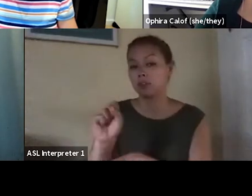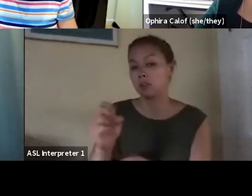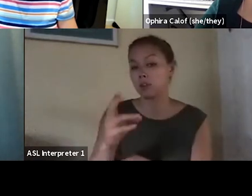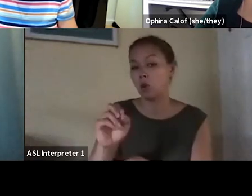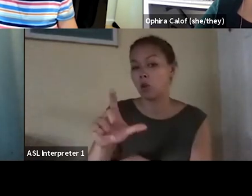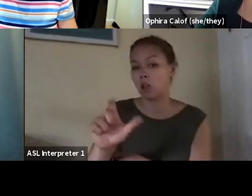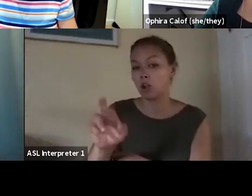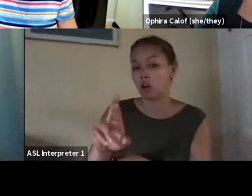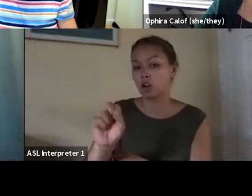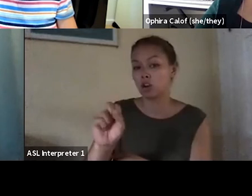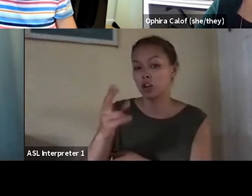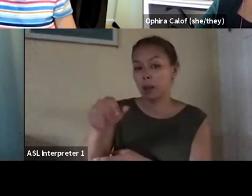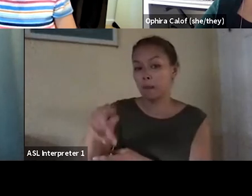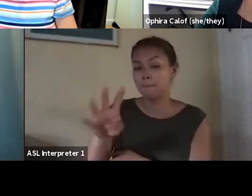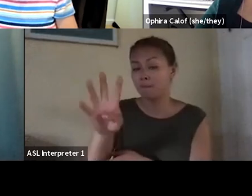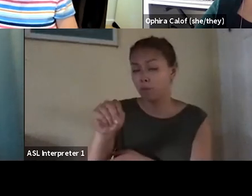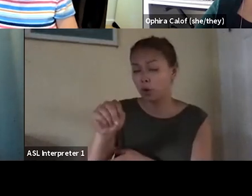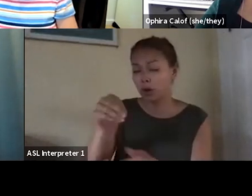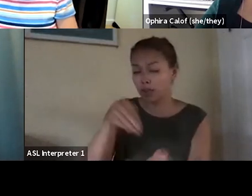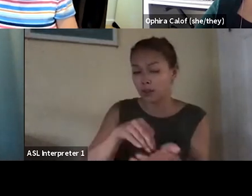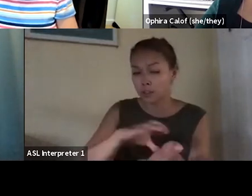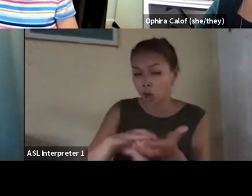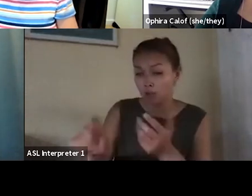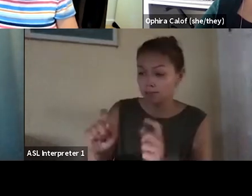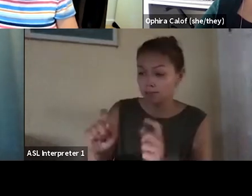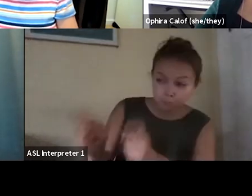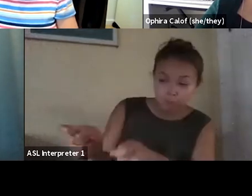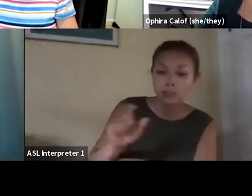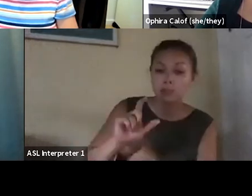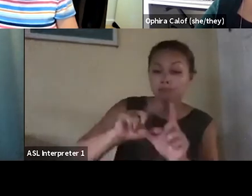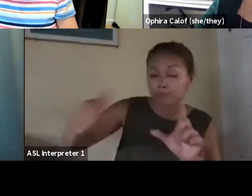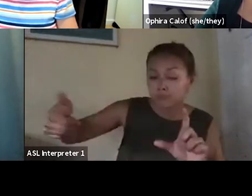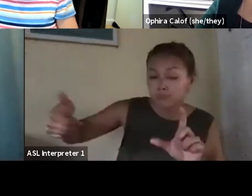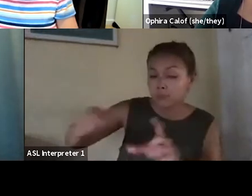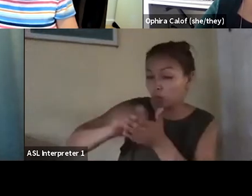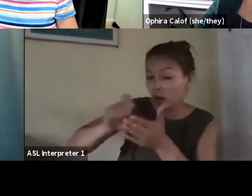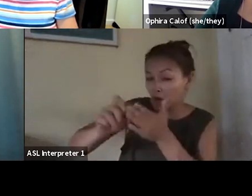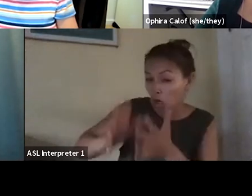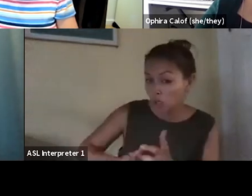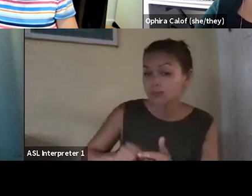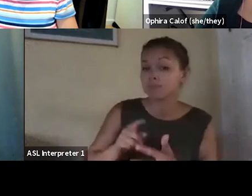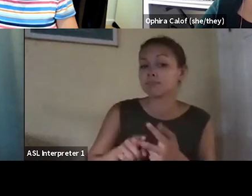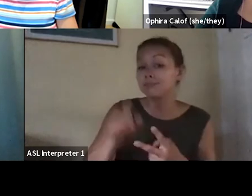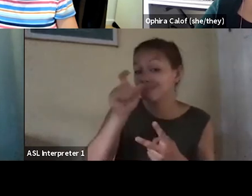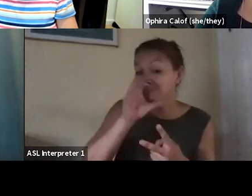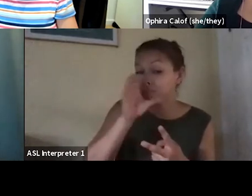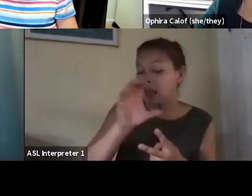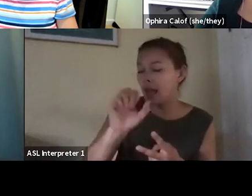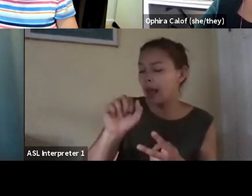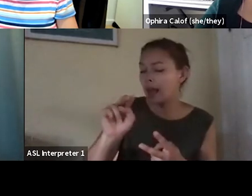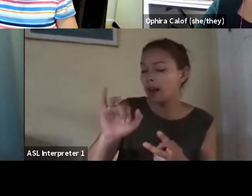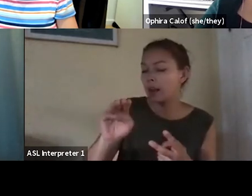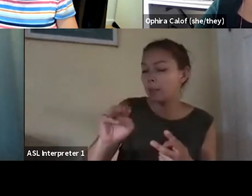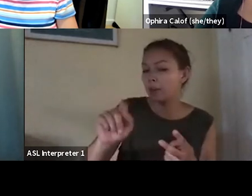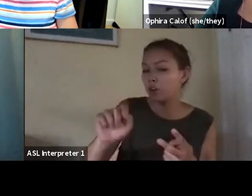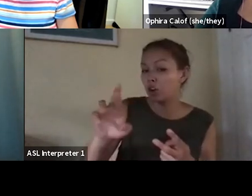$40,000 scholarship which supports LGBTQIS plus writers and animators. And yeah, feel free to follow me to stay tuned